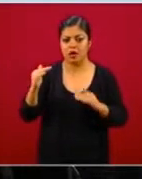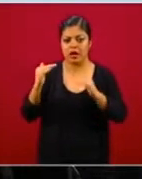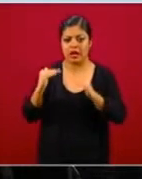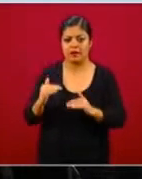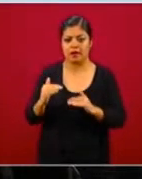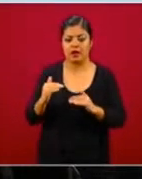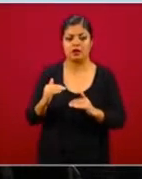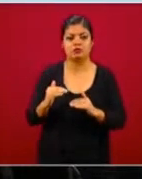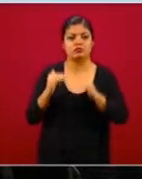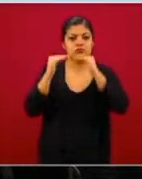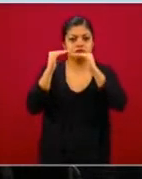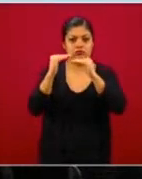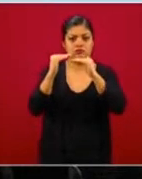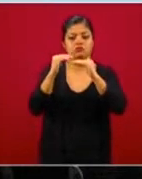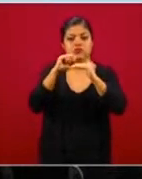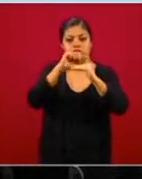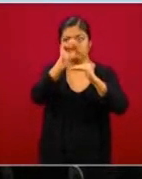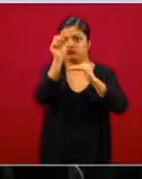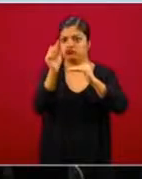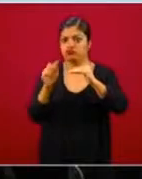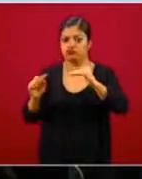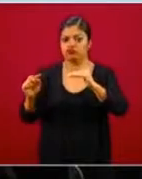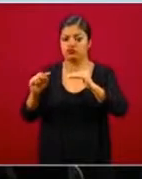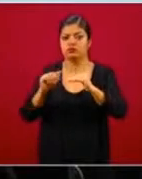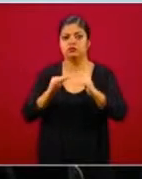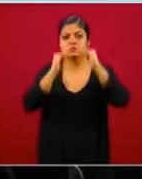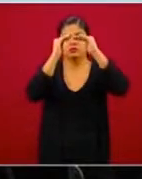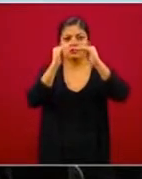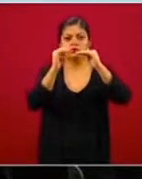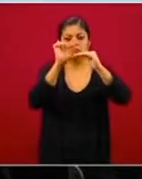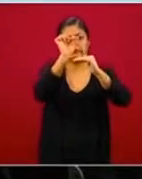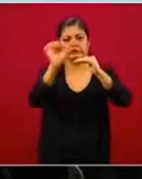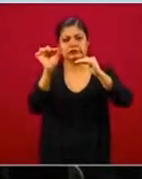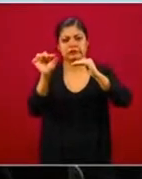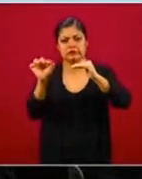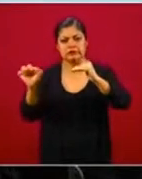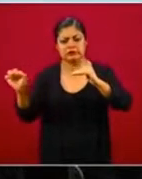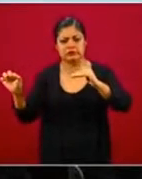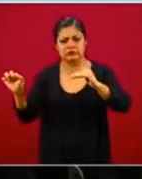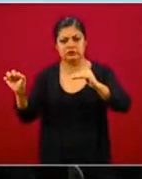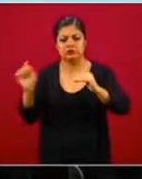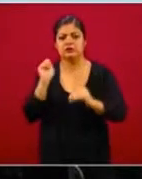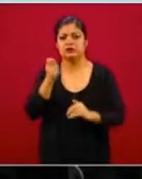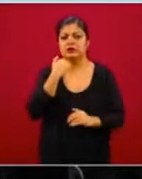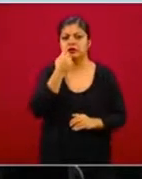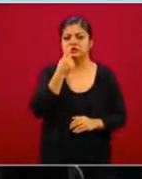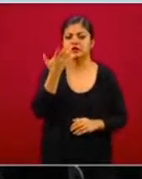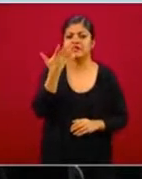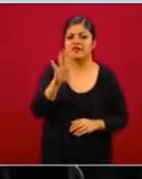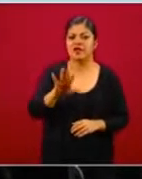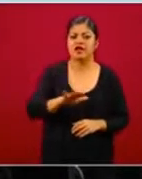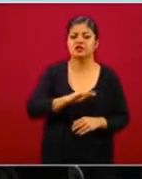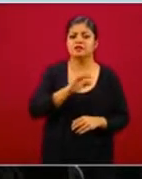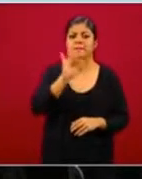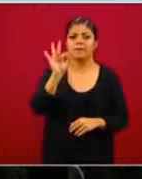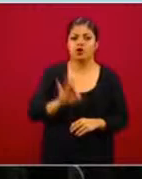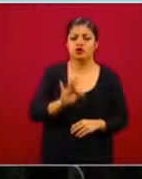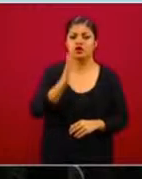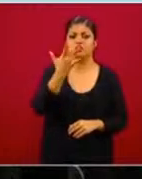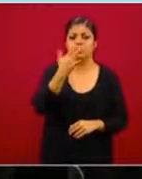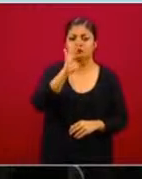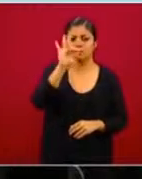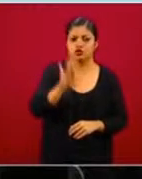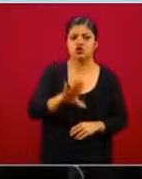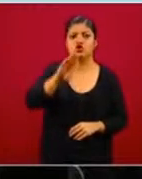have a line, or it's dotted line, a solid line, and a dotted line in that order